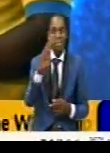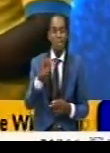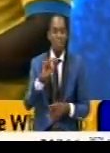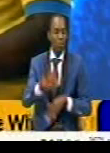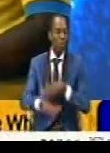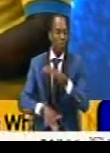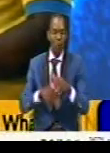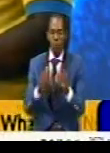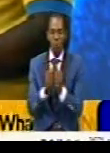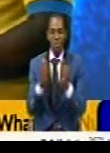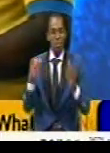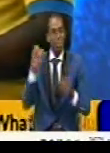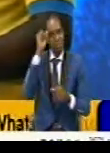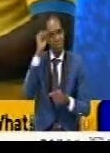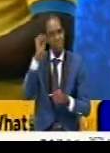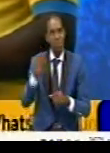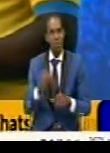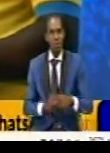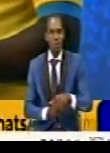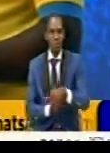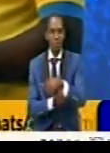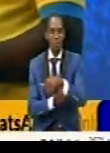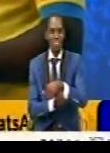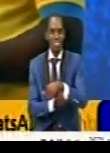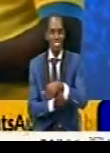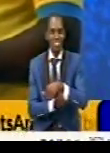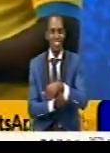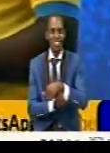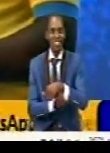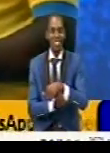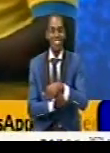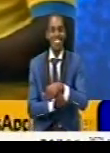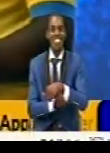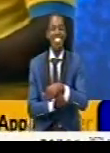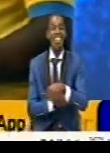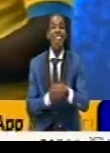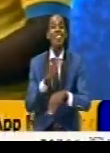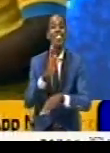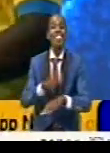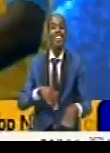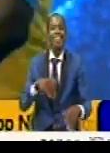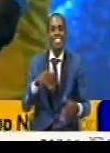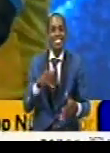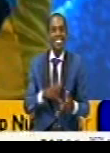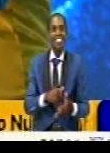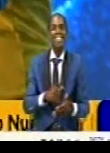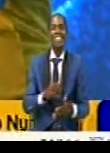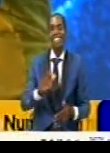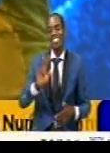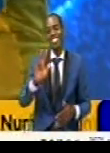him, I've never seen him walk without his aid. So,